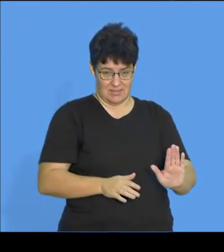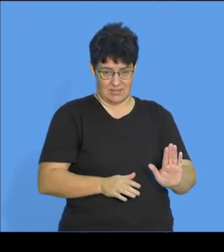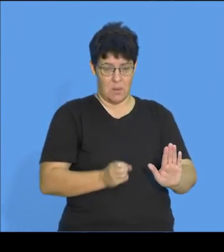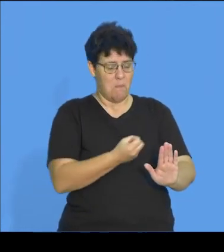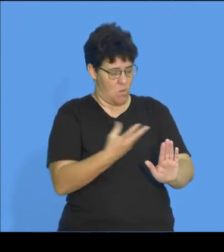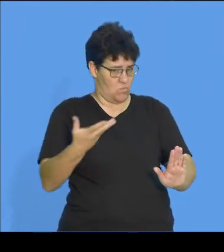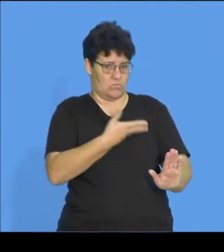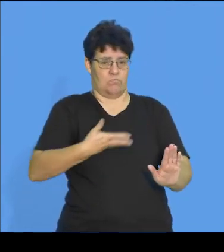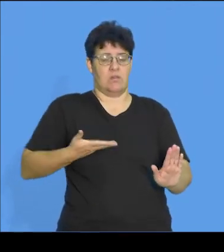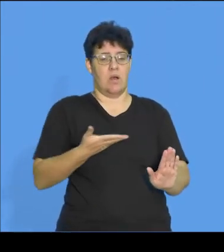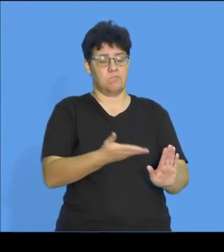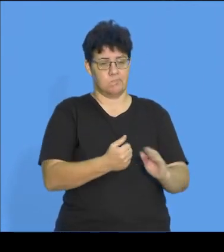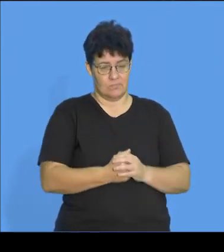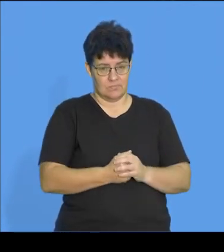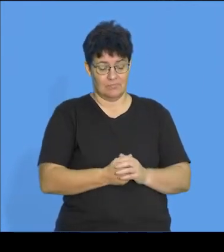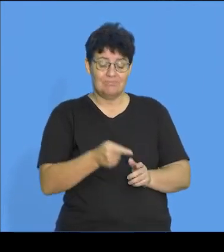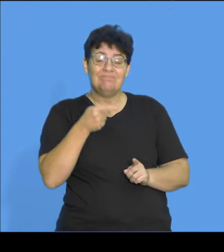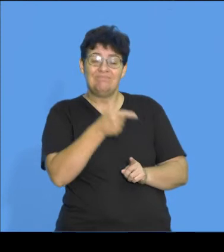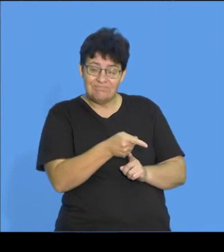animals. The estrogen